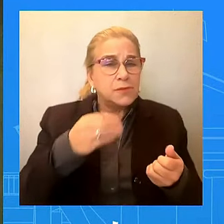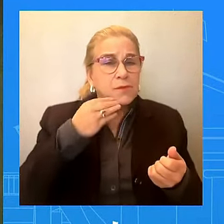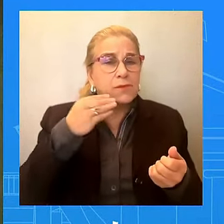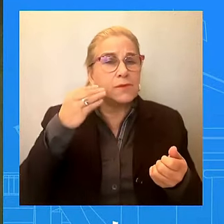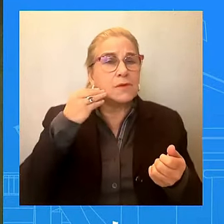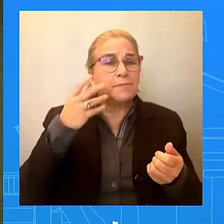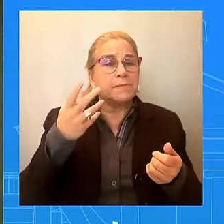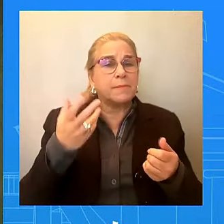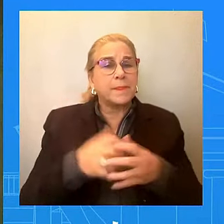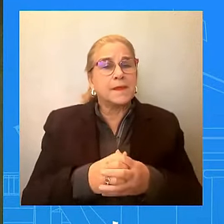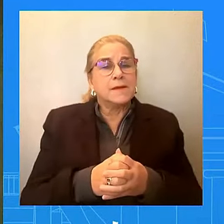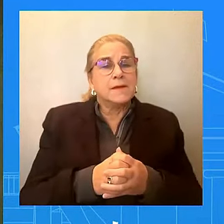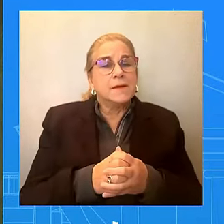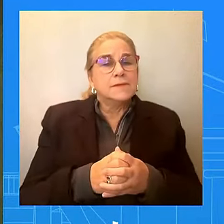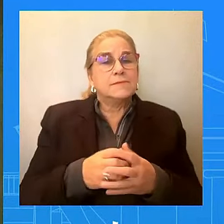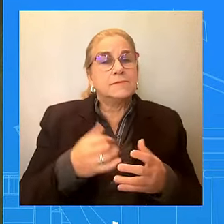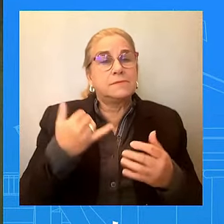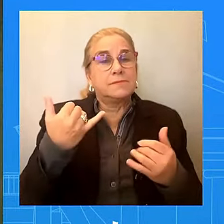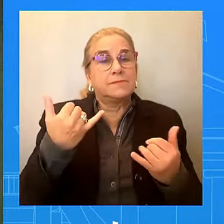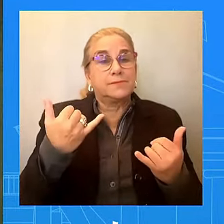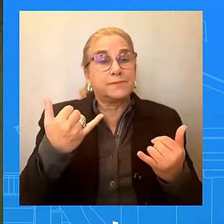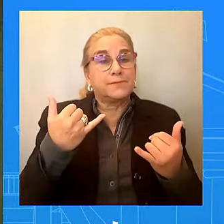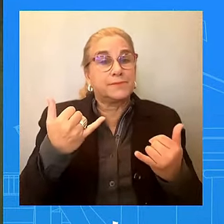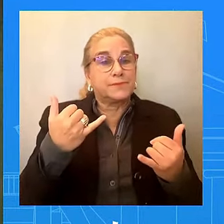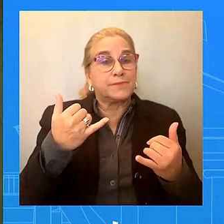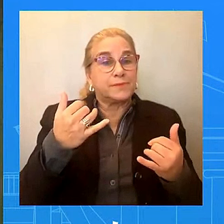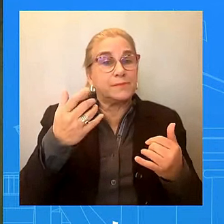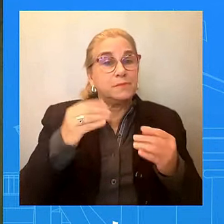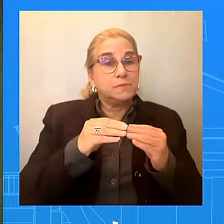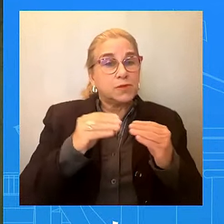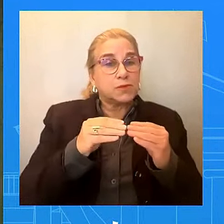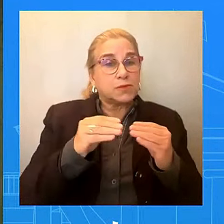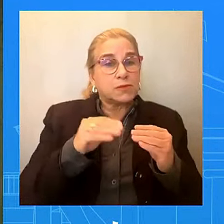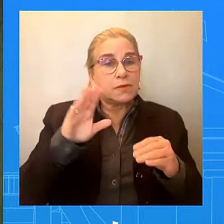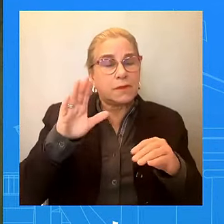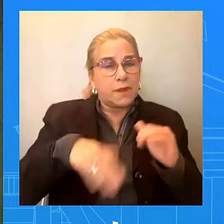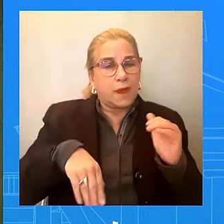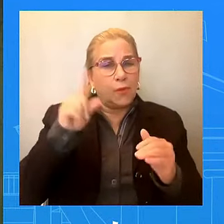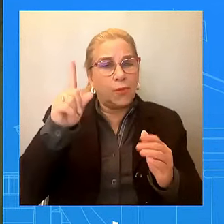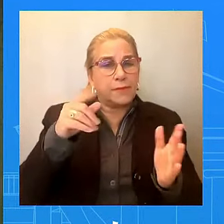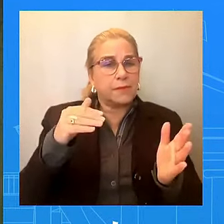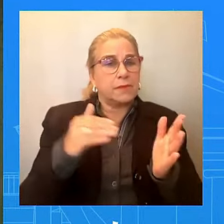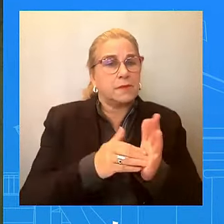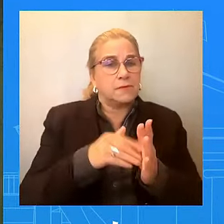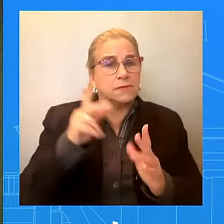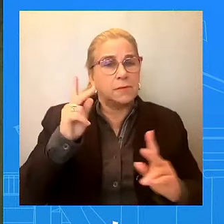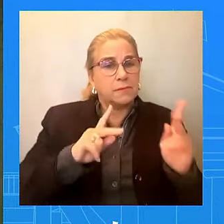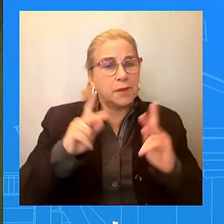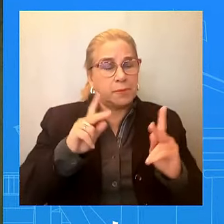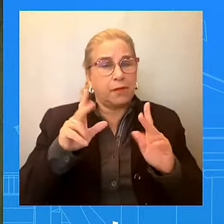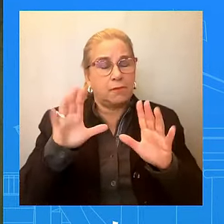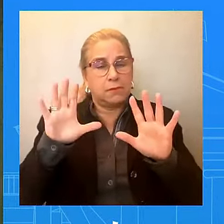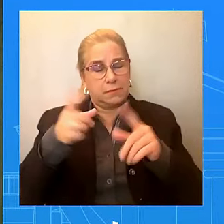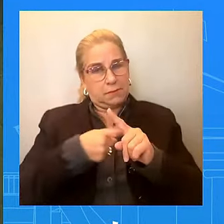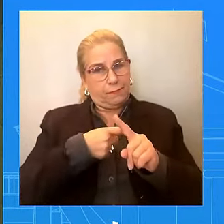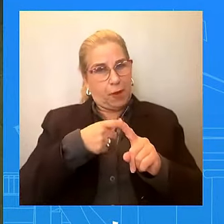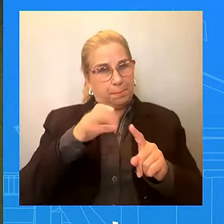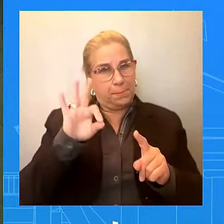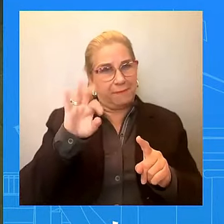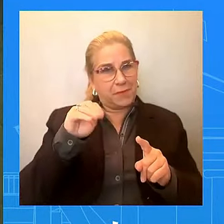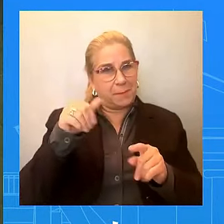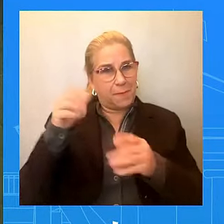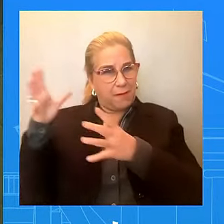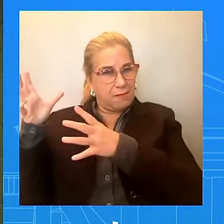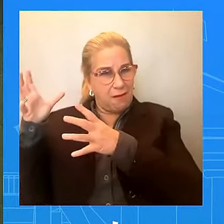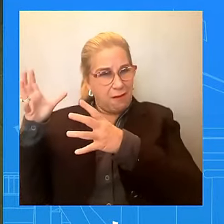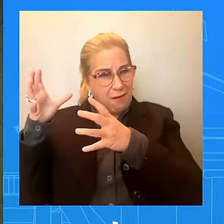FEMA personnel. There is significant water and wind damage across central Florida. As of this morning, over 3